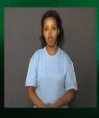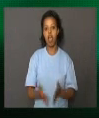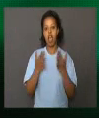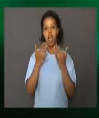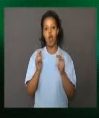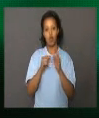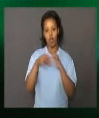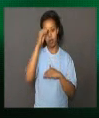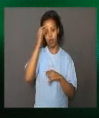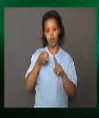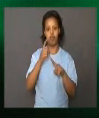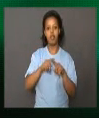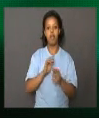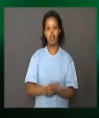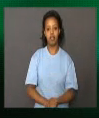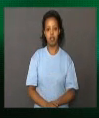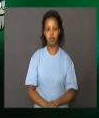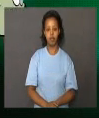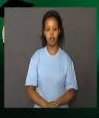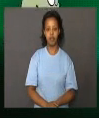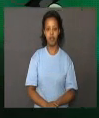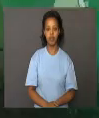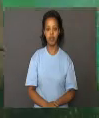Let's get back to our lesson.